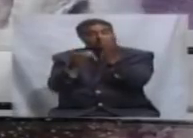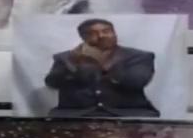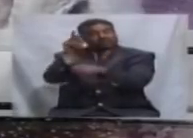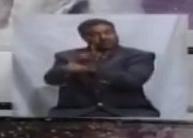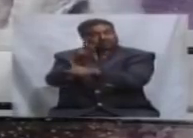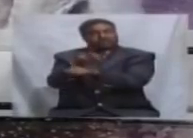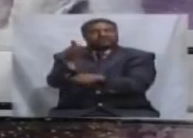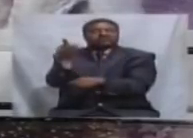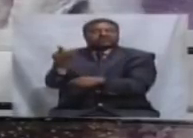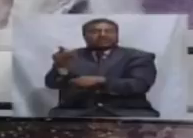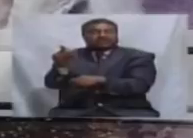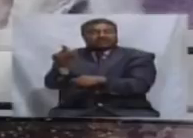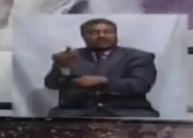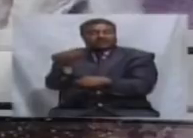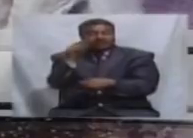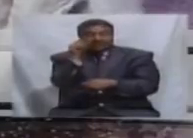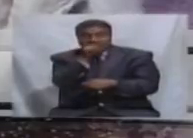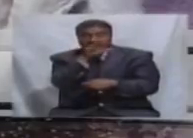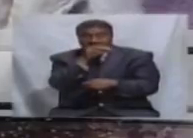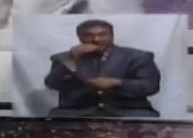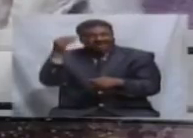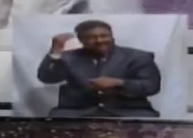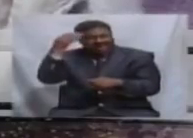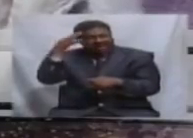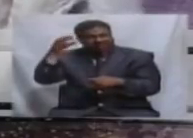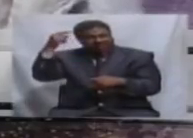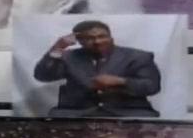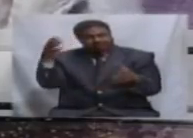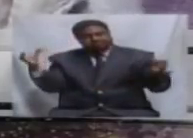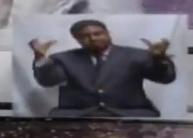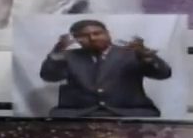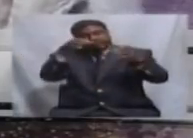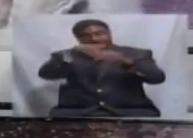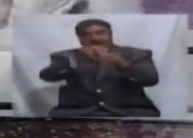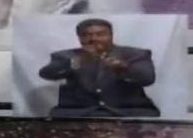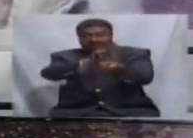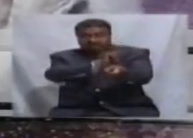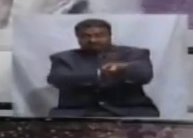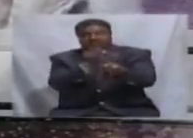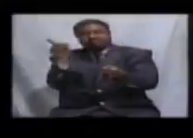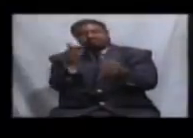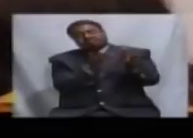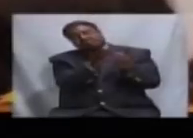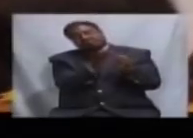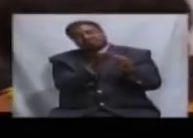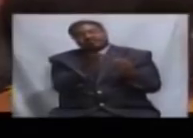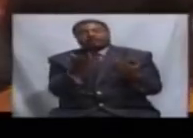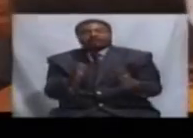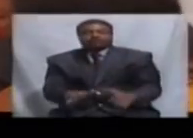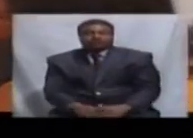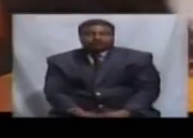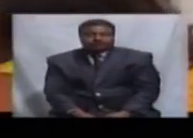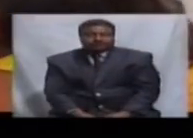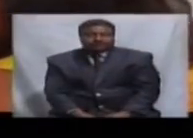a special meeting for heads of government departments in Kasama. Details in the following report.